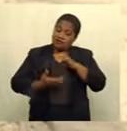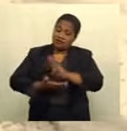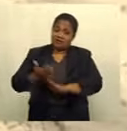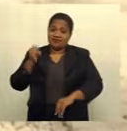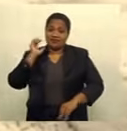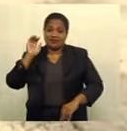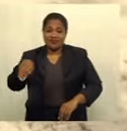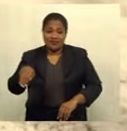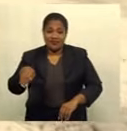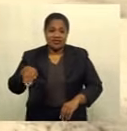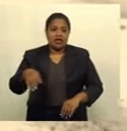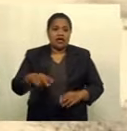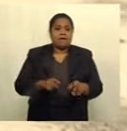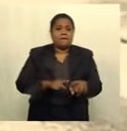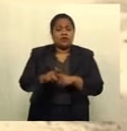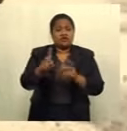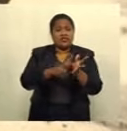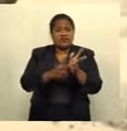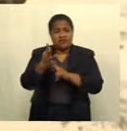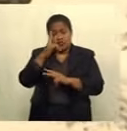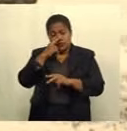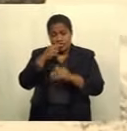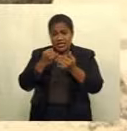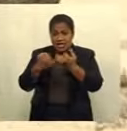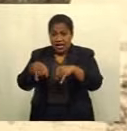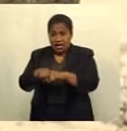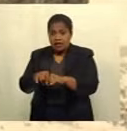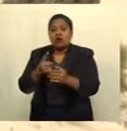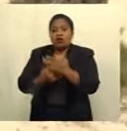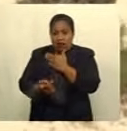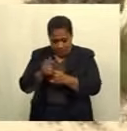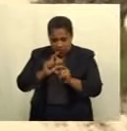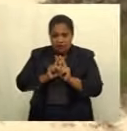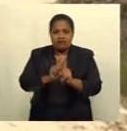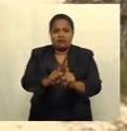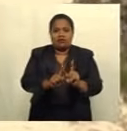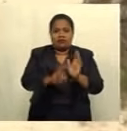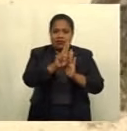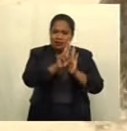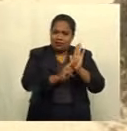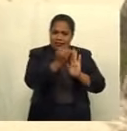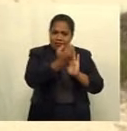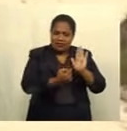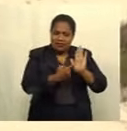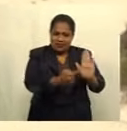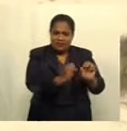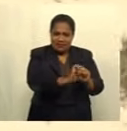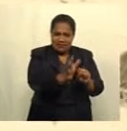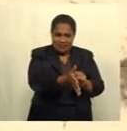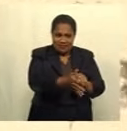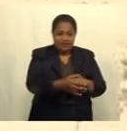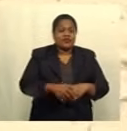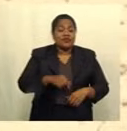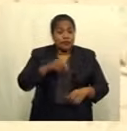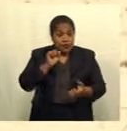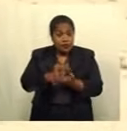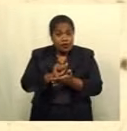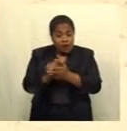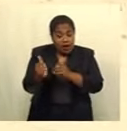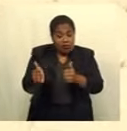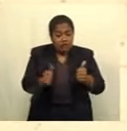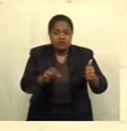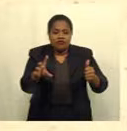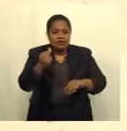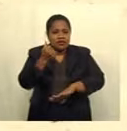most villages on the islands are maintaining stringent lockdown measures. All of this will come down to proper arrangements by the